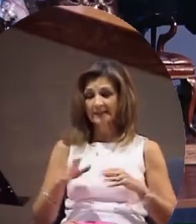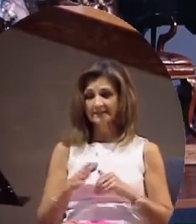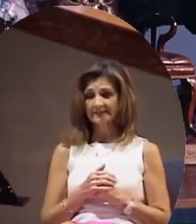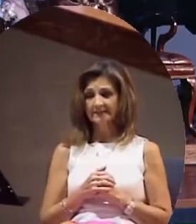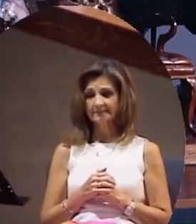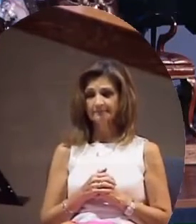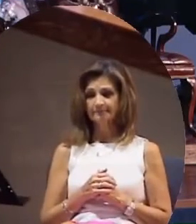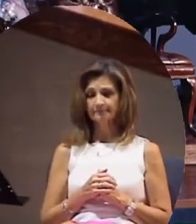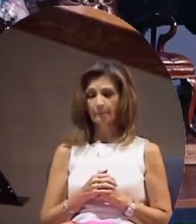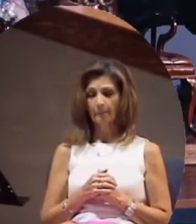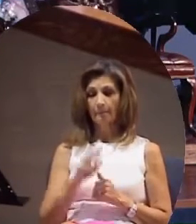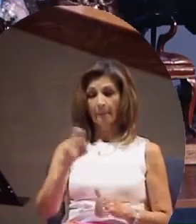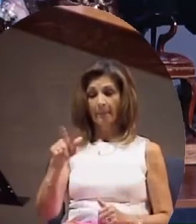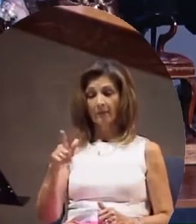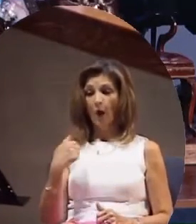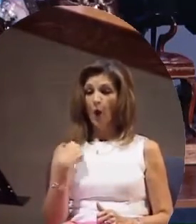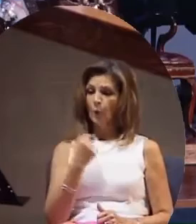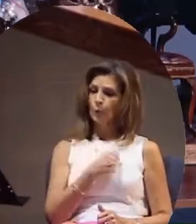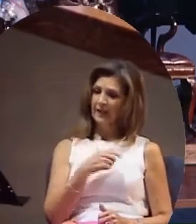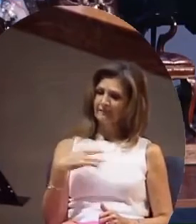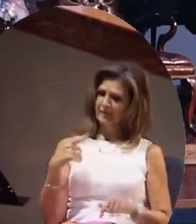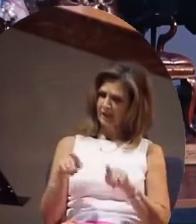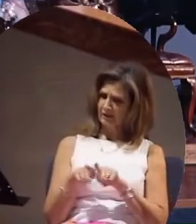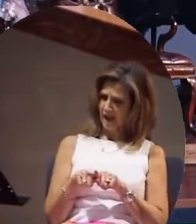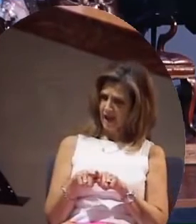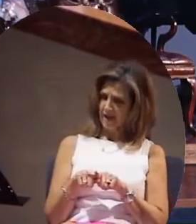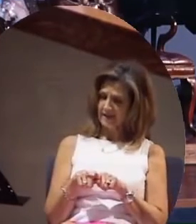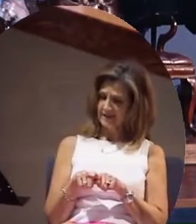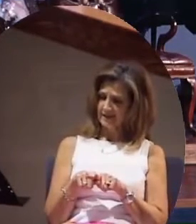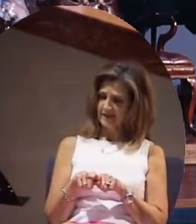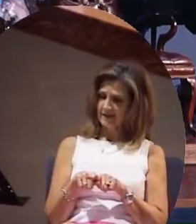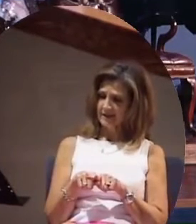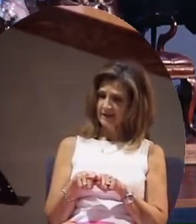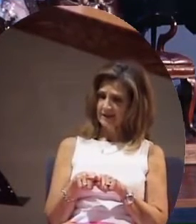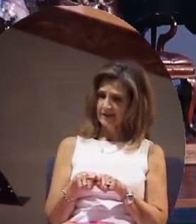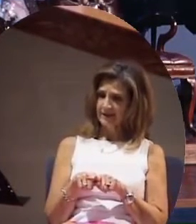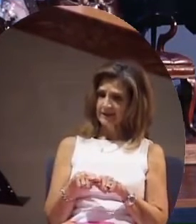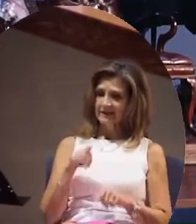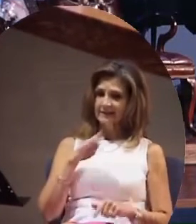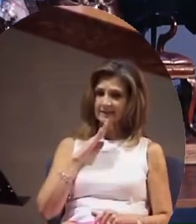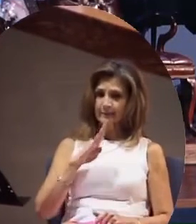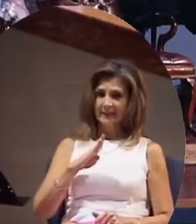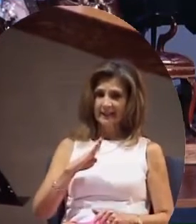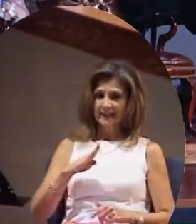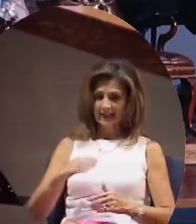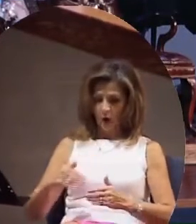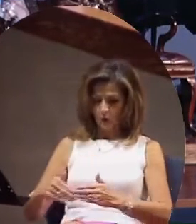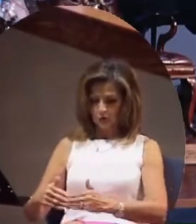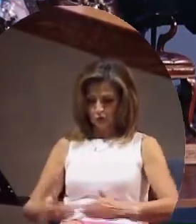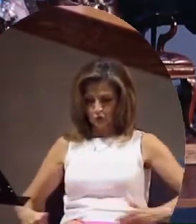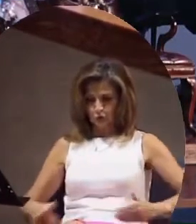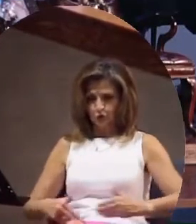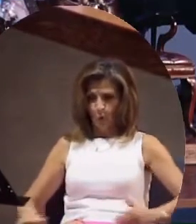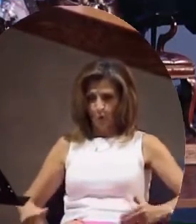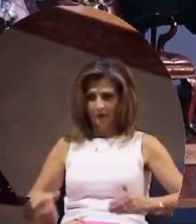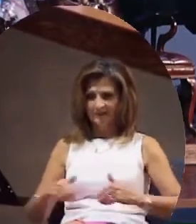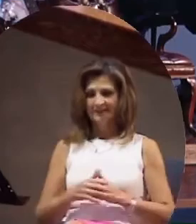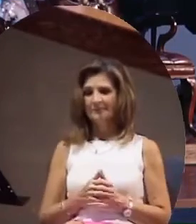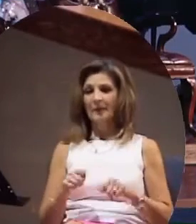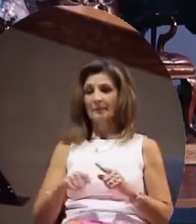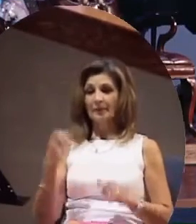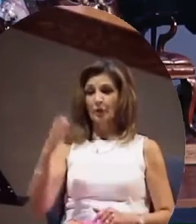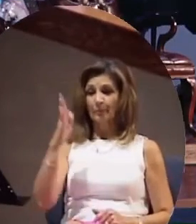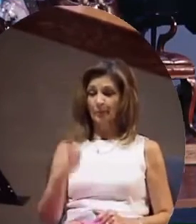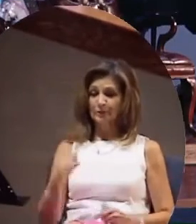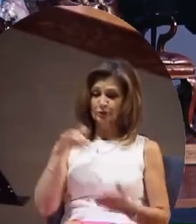Amen. Well, we feel like it ought to be somewhere in here. Amen. But your